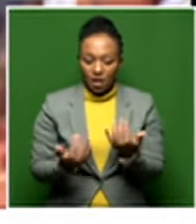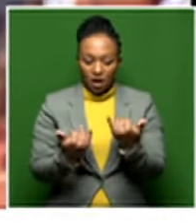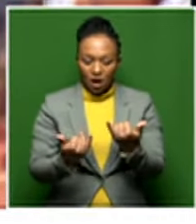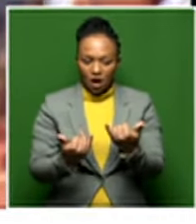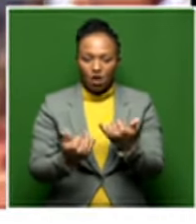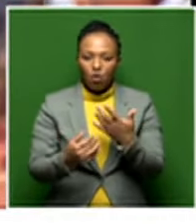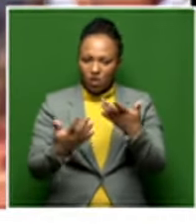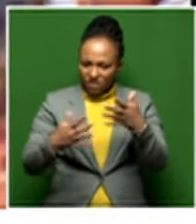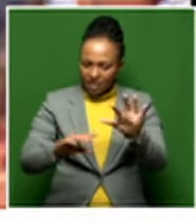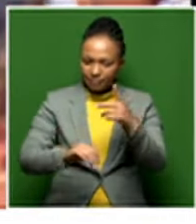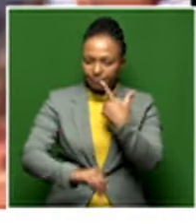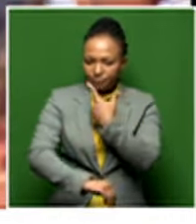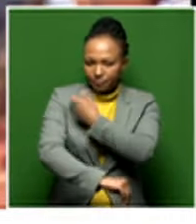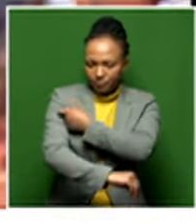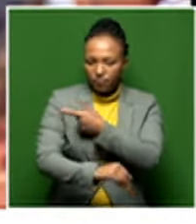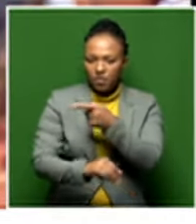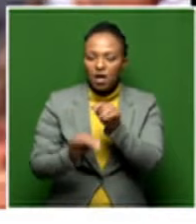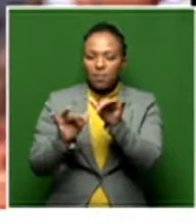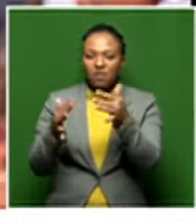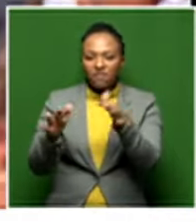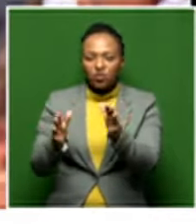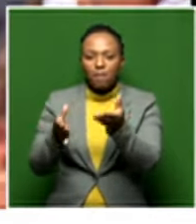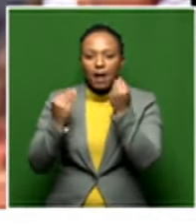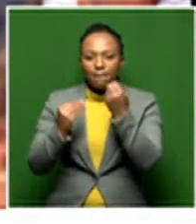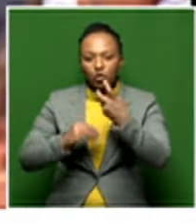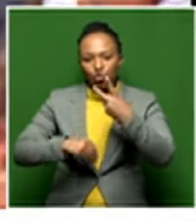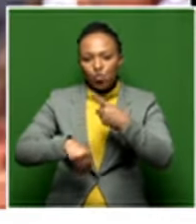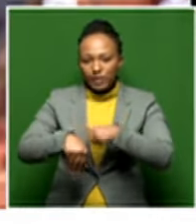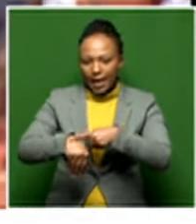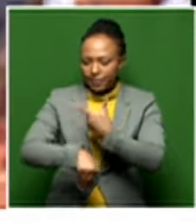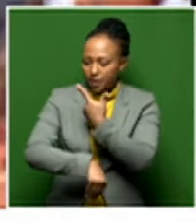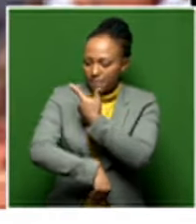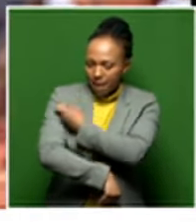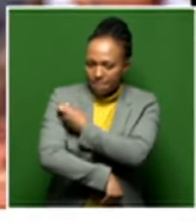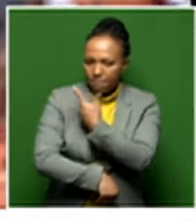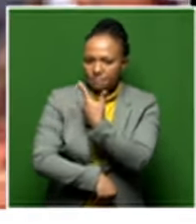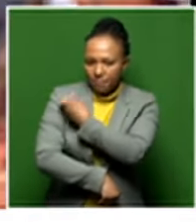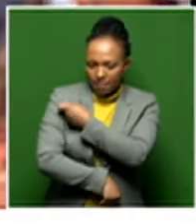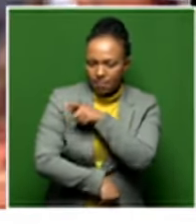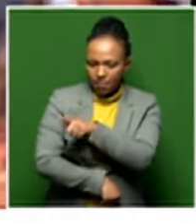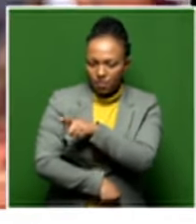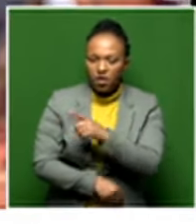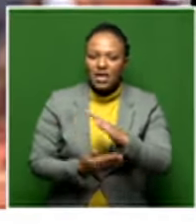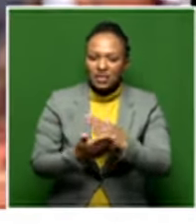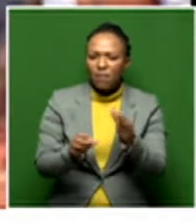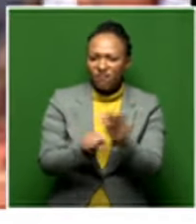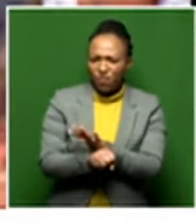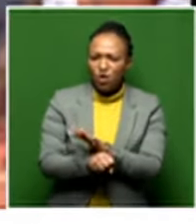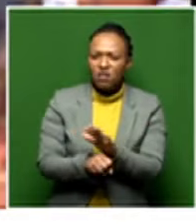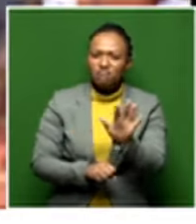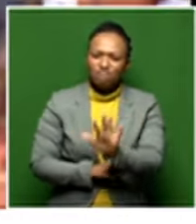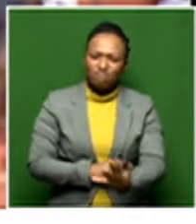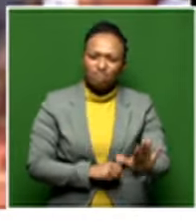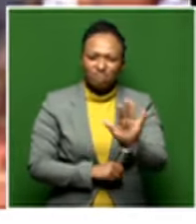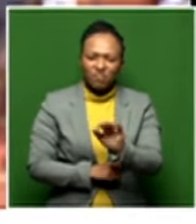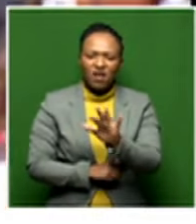we've vaccinated those that have received more than 2 doses, those that have been vaccinated fully are actually